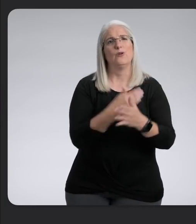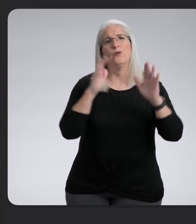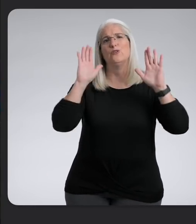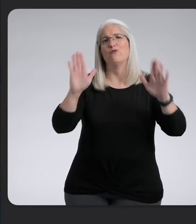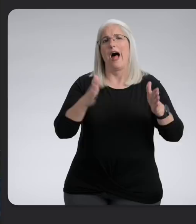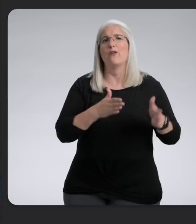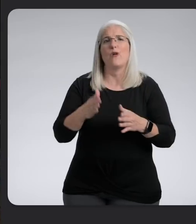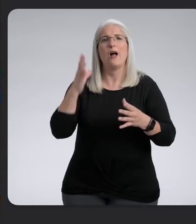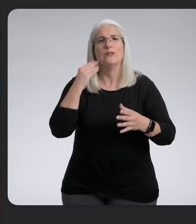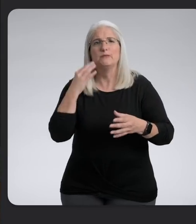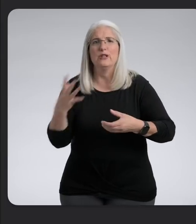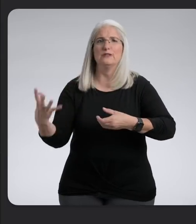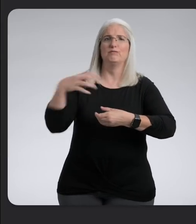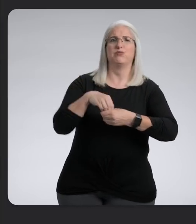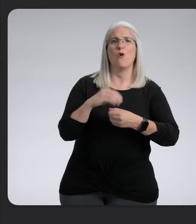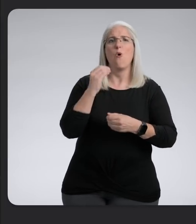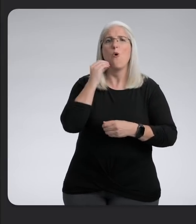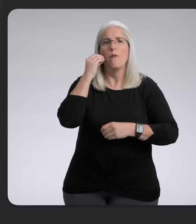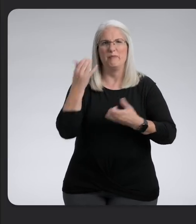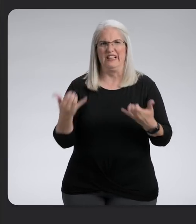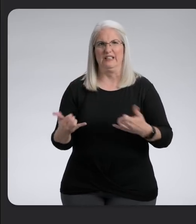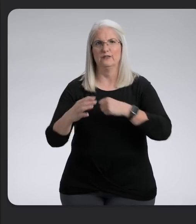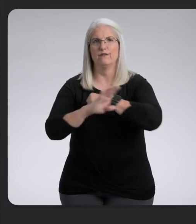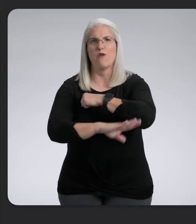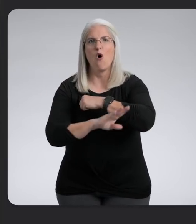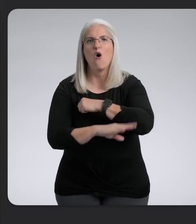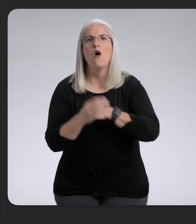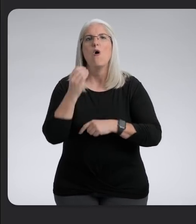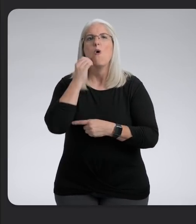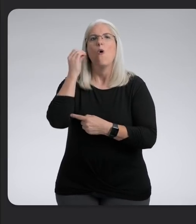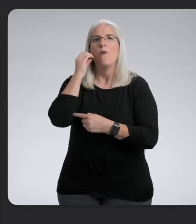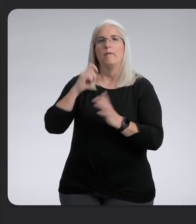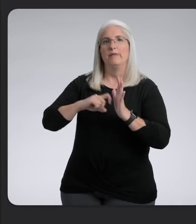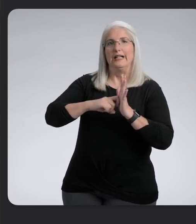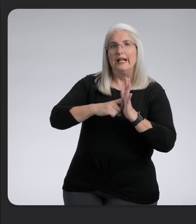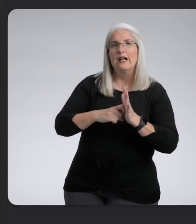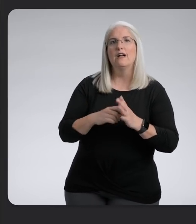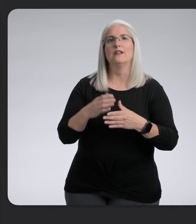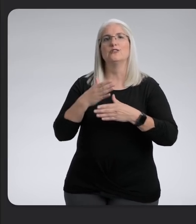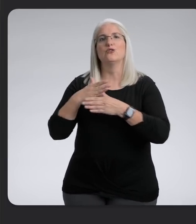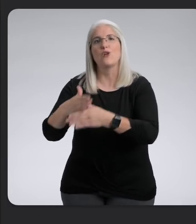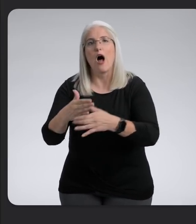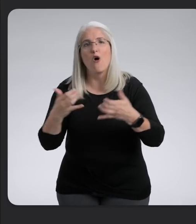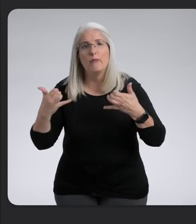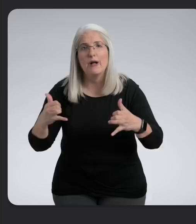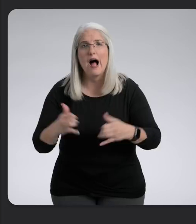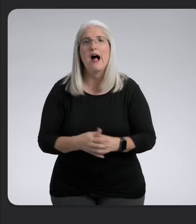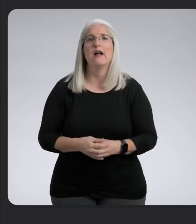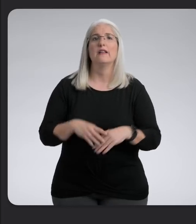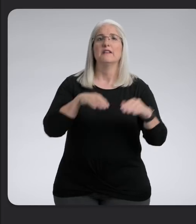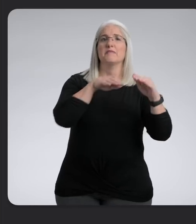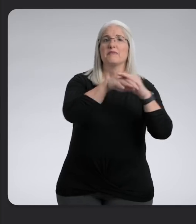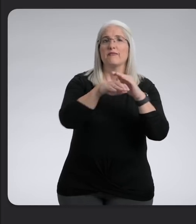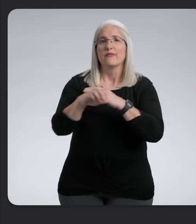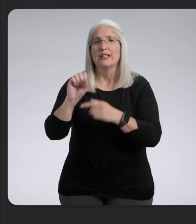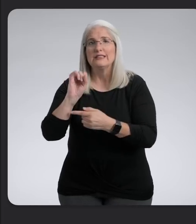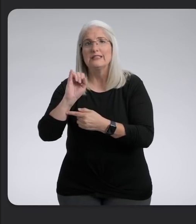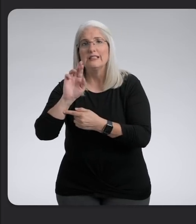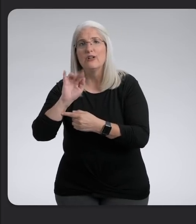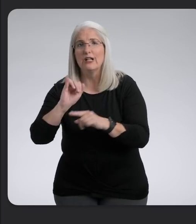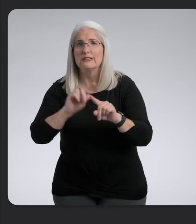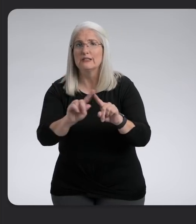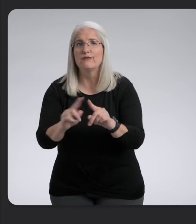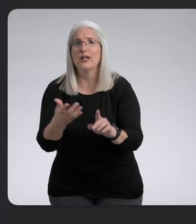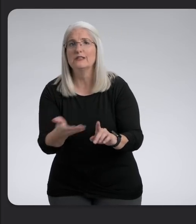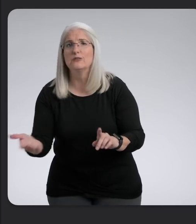With incredible new features like home keys, Share Play for shared viewing, and access to Siri in more places than ever before, your smart home has